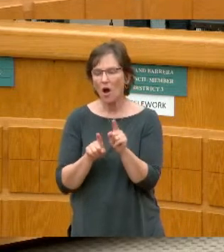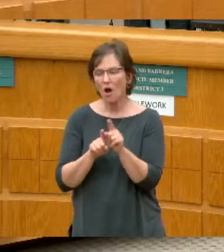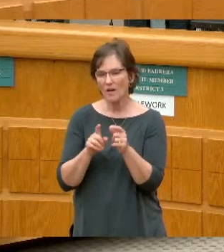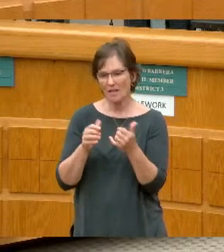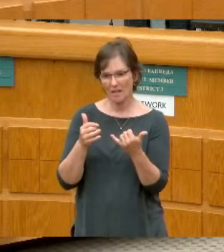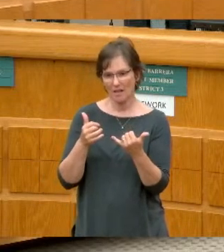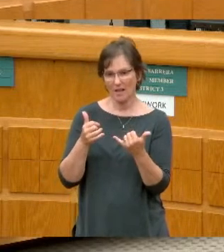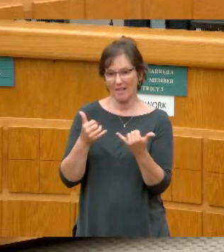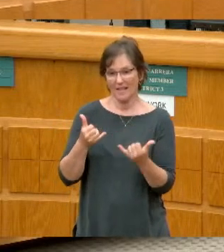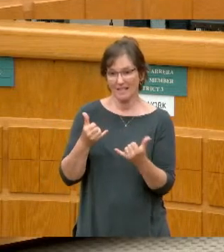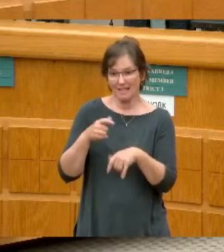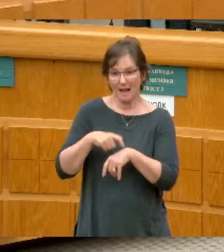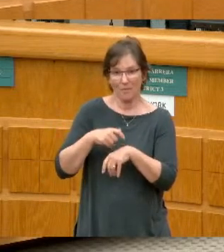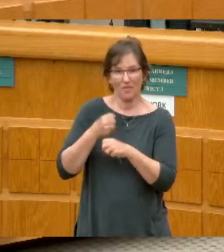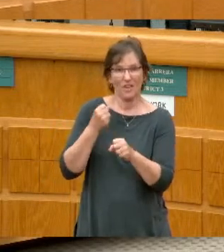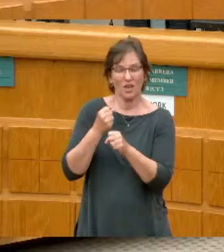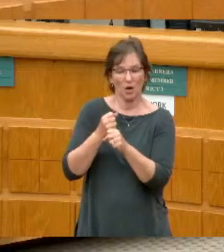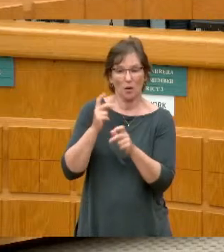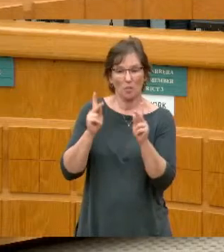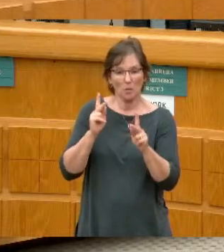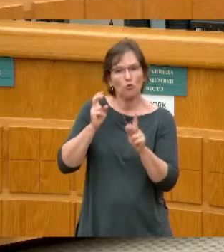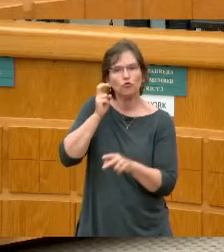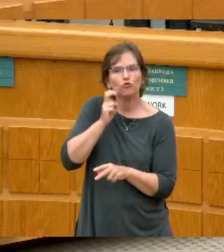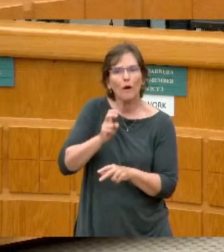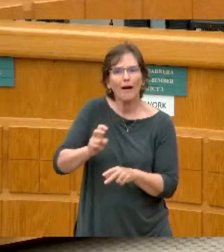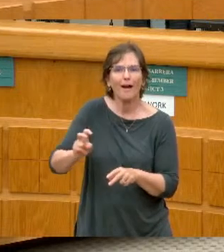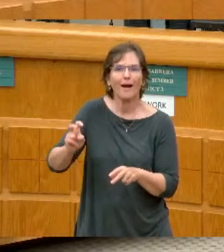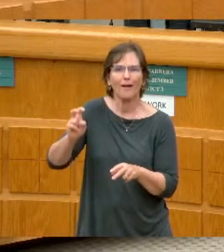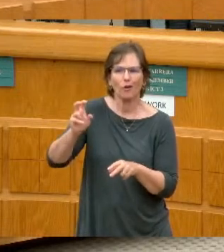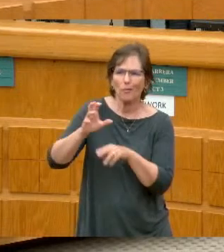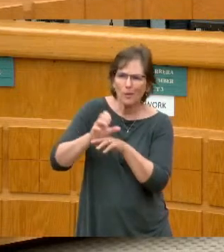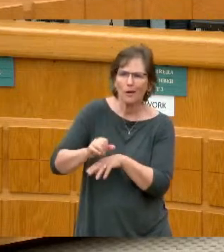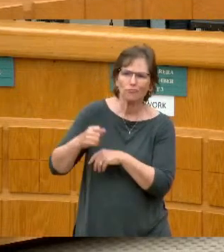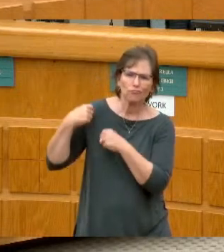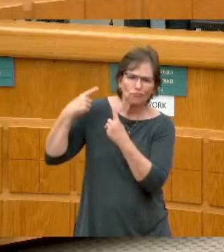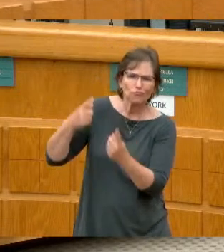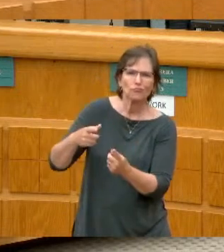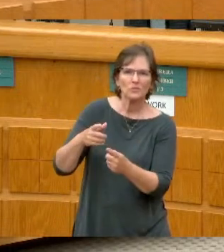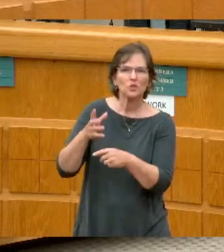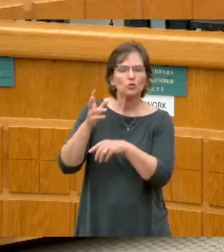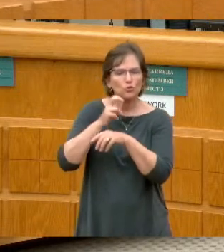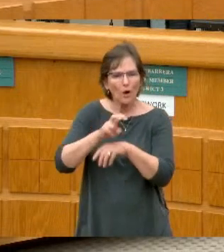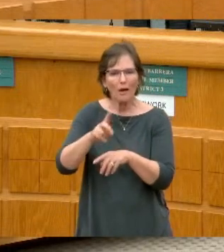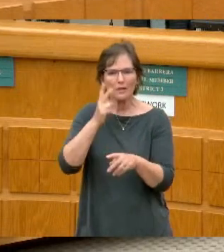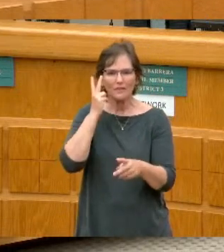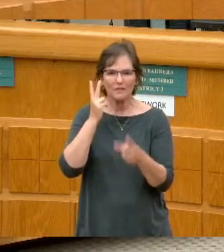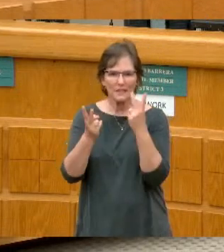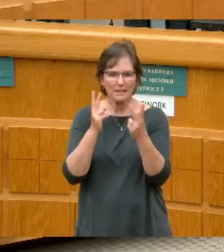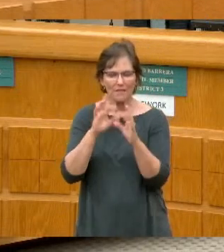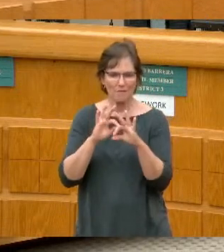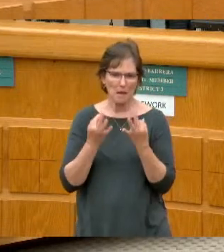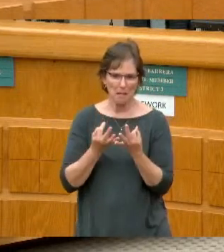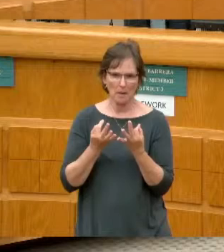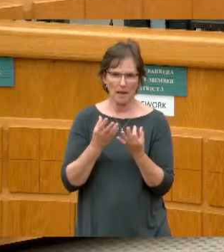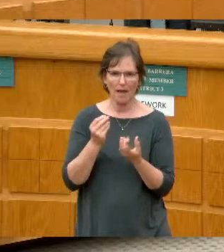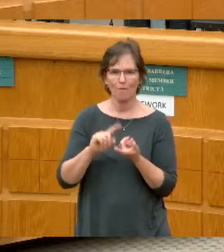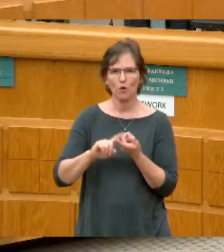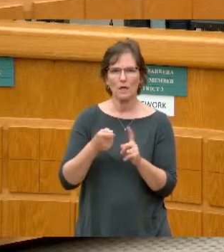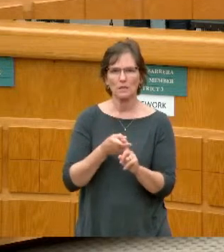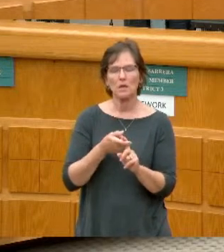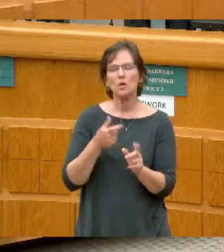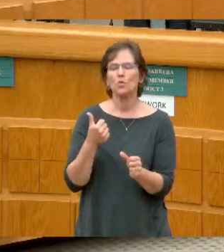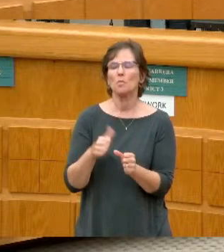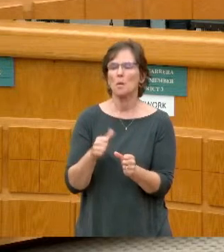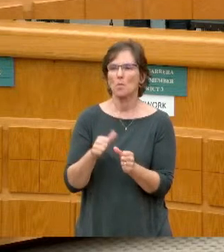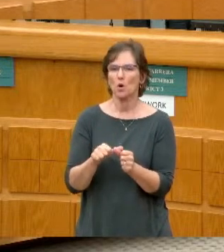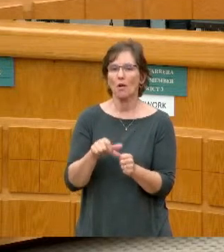by not getting exposed. Thanksgiving is right around the corner, which usually means social gatherings,